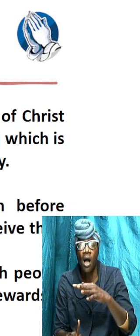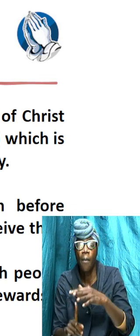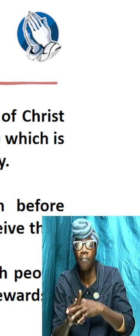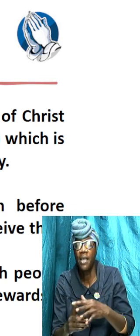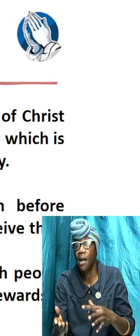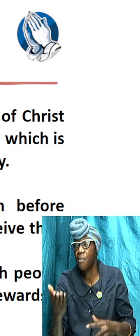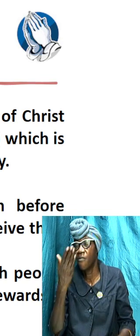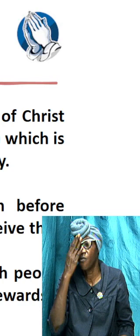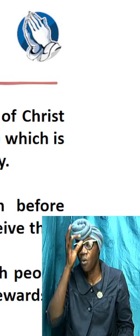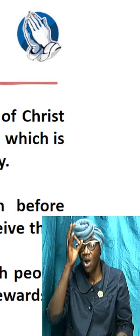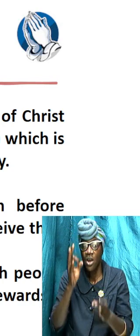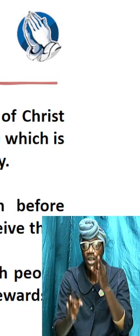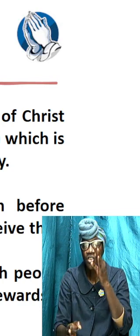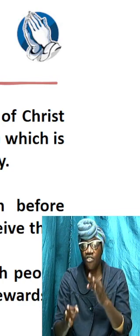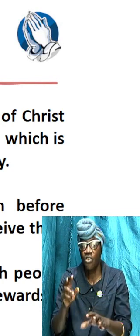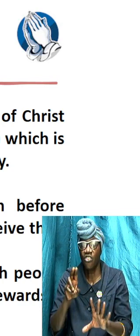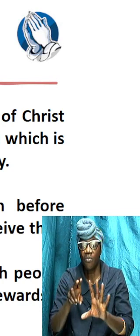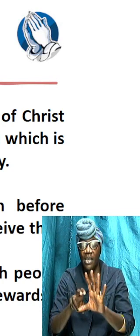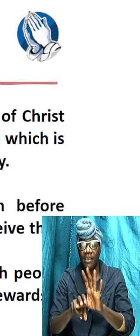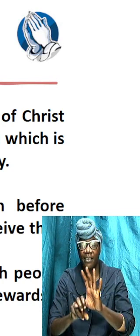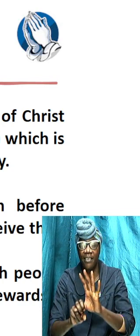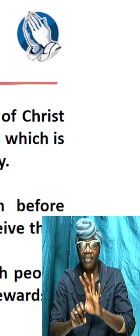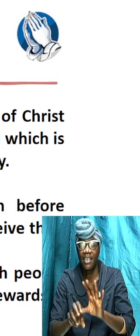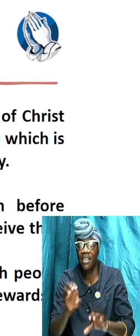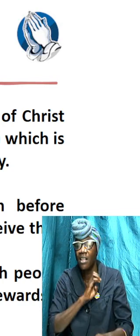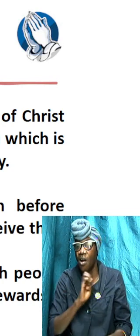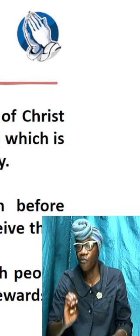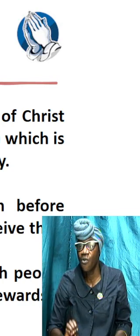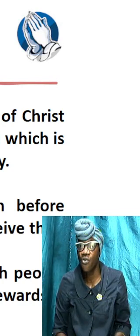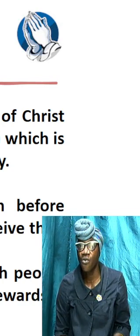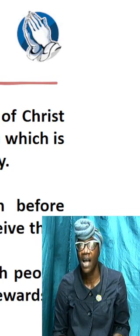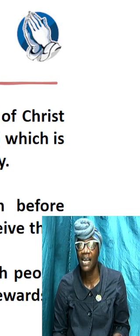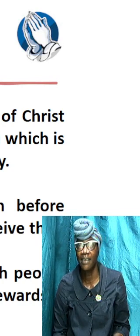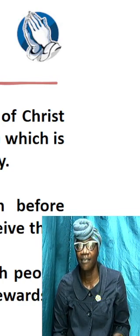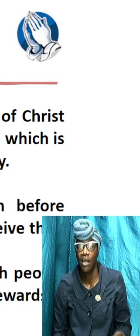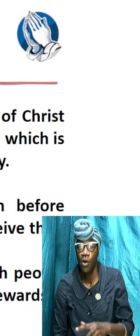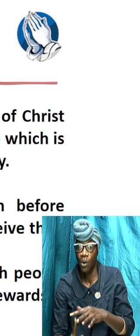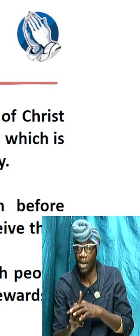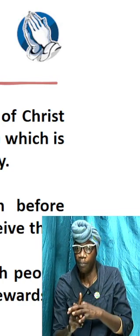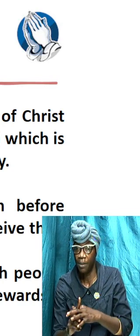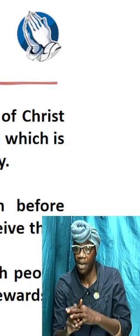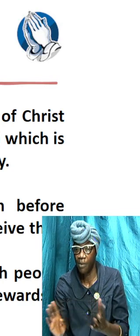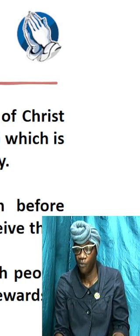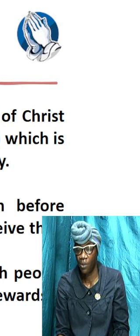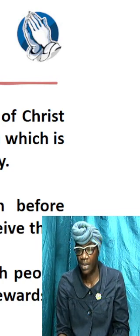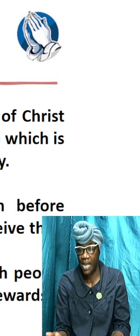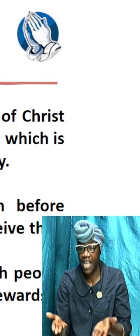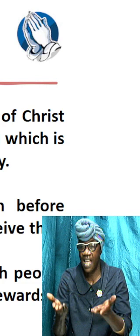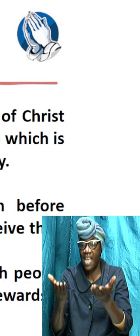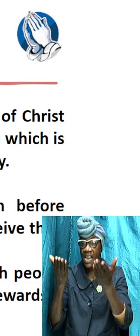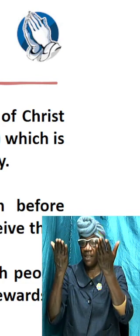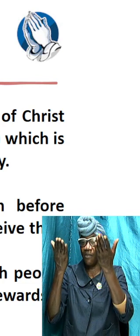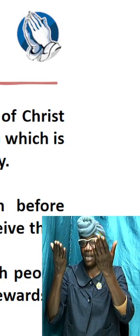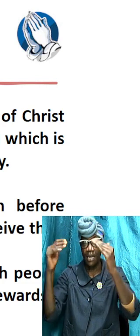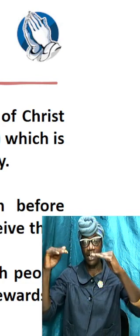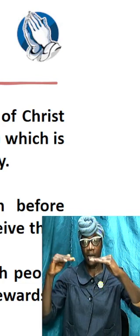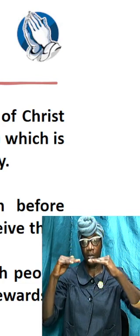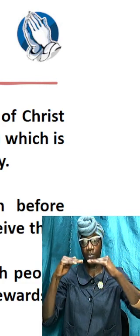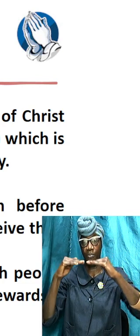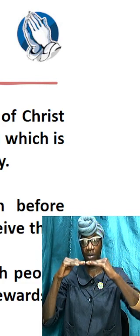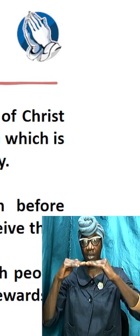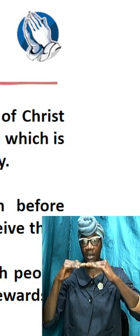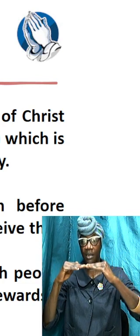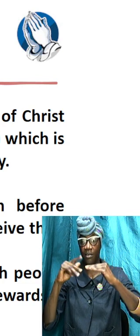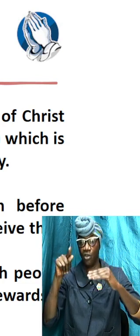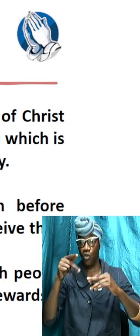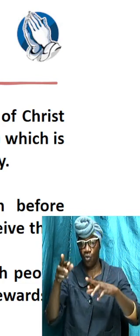before the judgment seat of Christ. Praise God. And guess what? When you appear before that elevated platform, amen, what you'll be doing is you'll